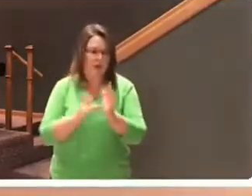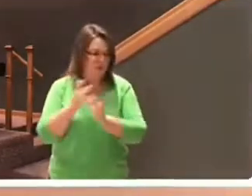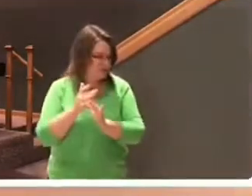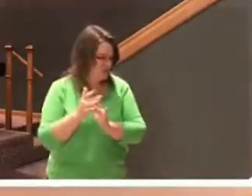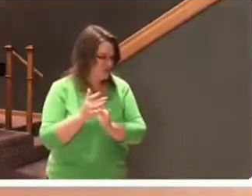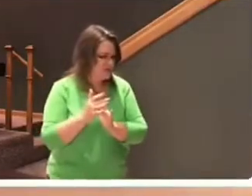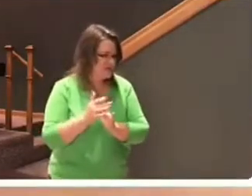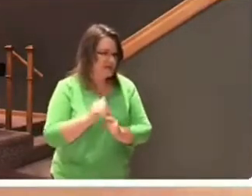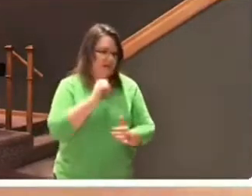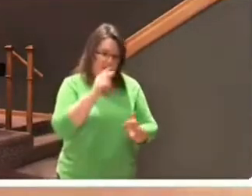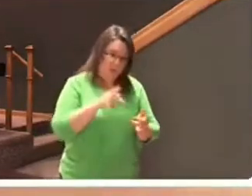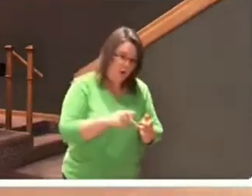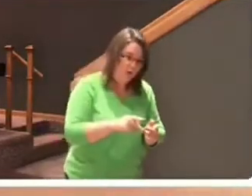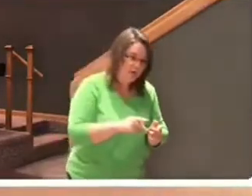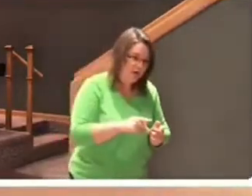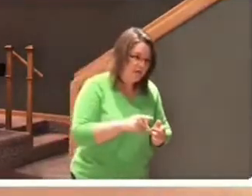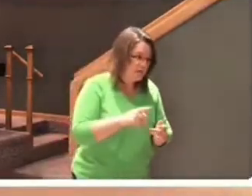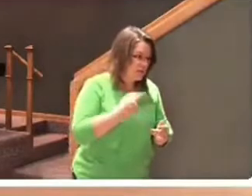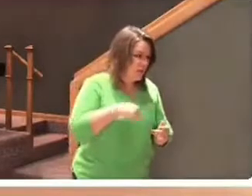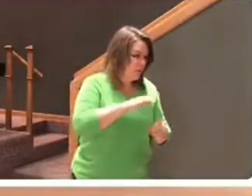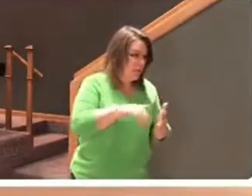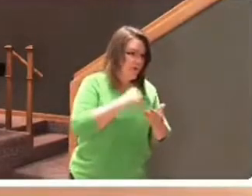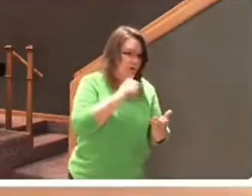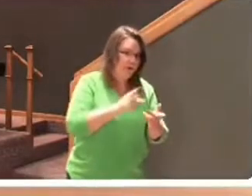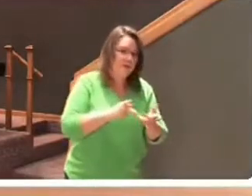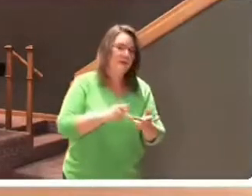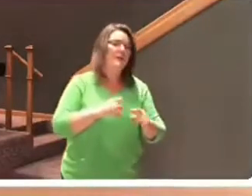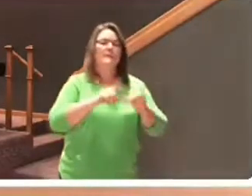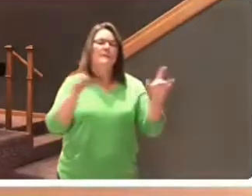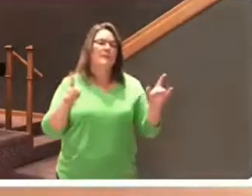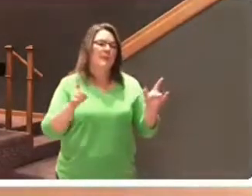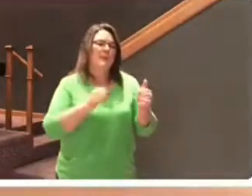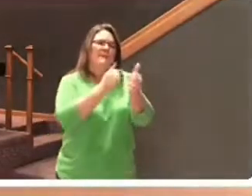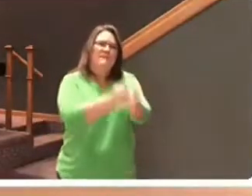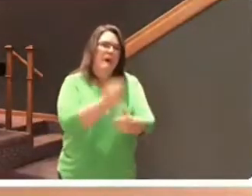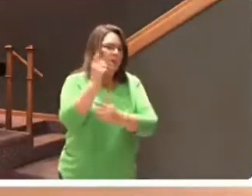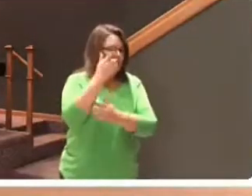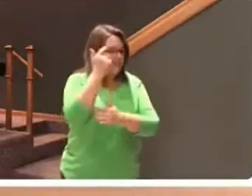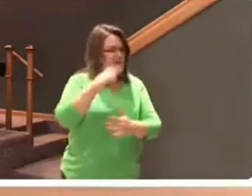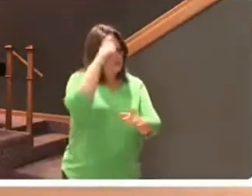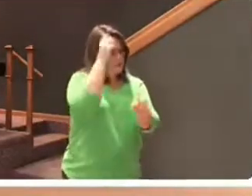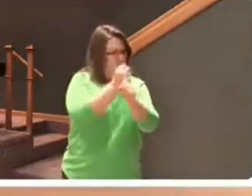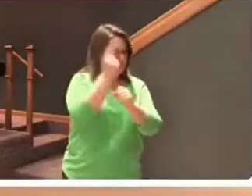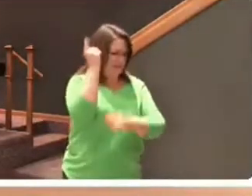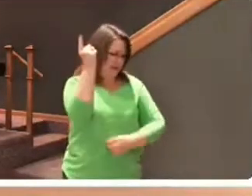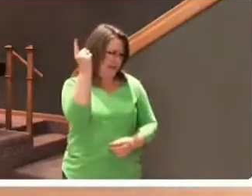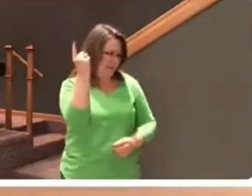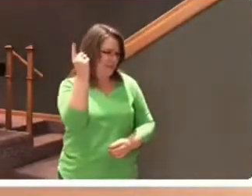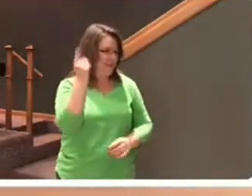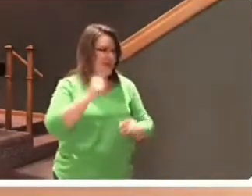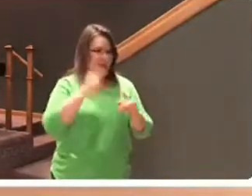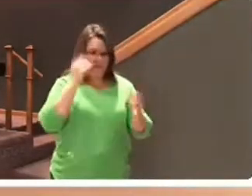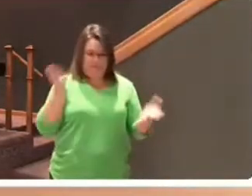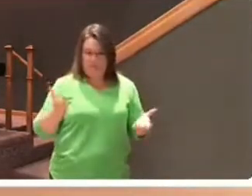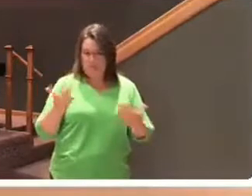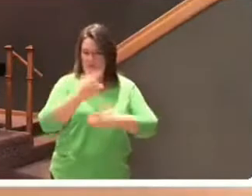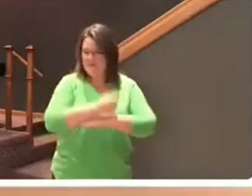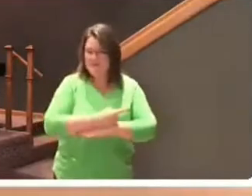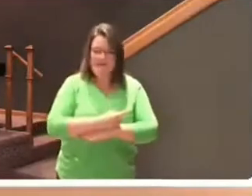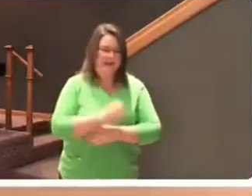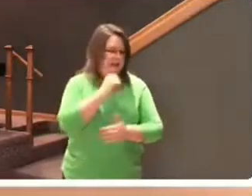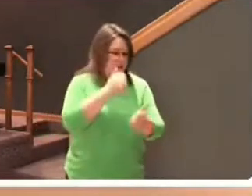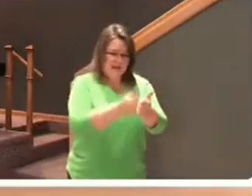Jesus, imperfectly, as we all do, but imperfectly following him because we trust him. But if you're here today and you're